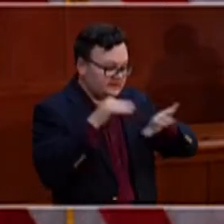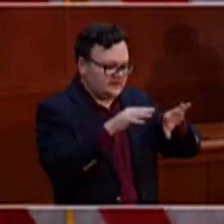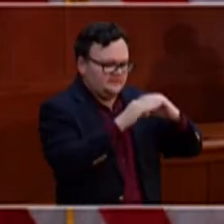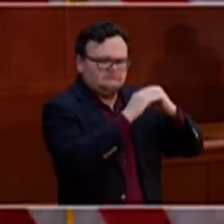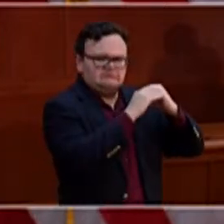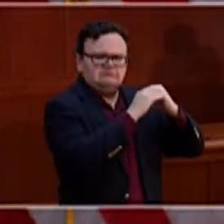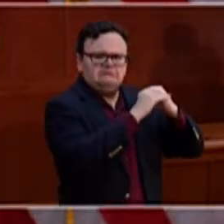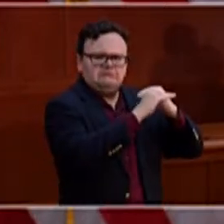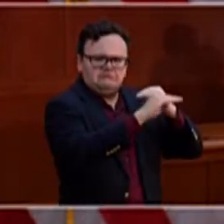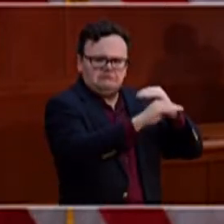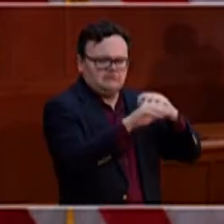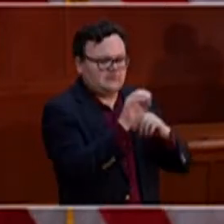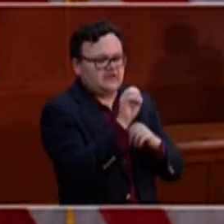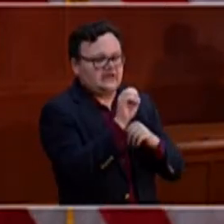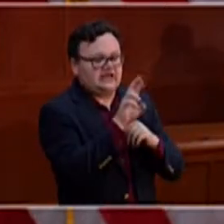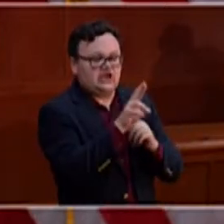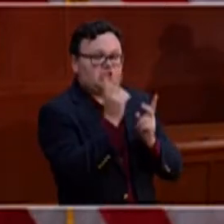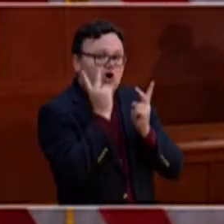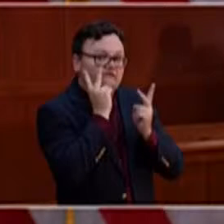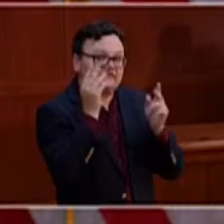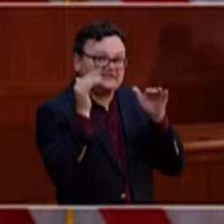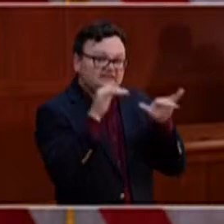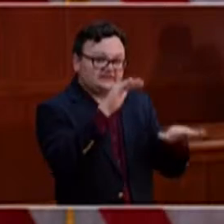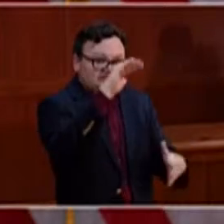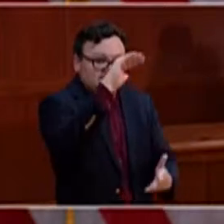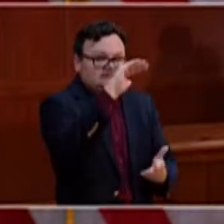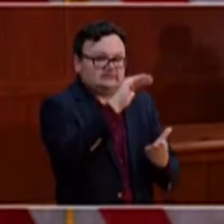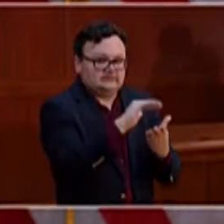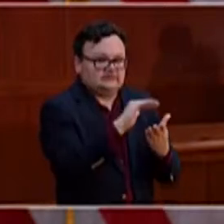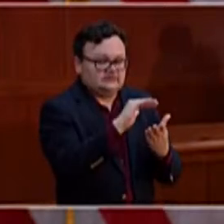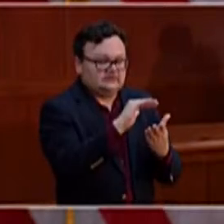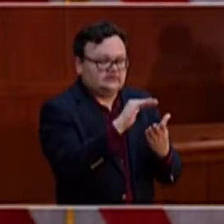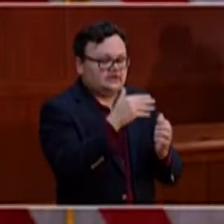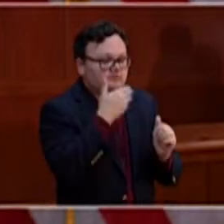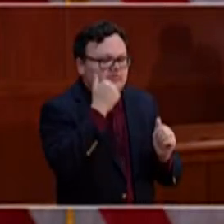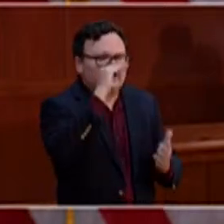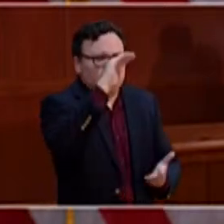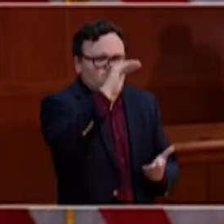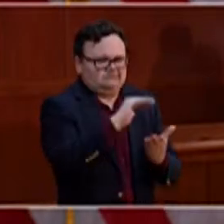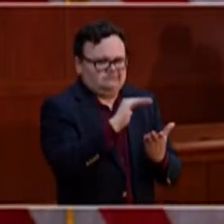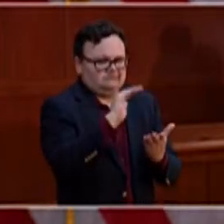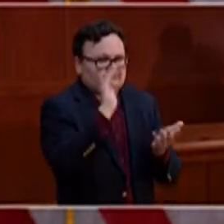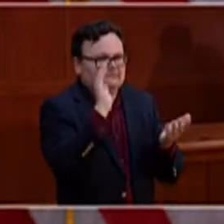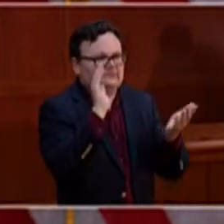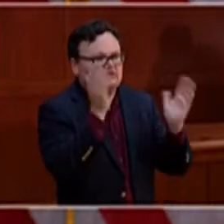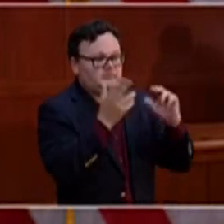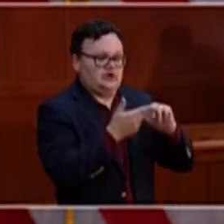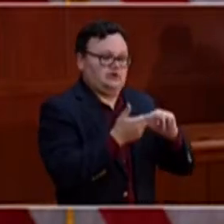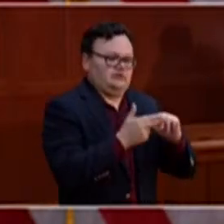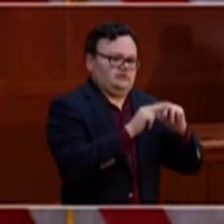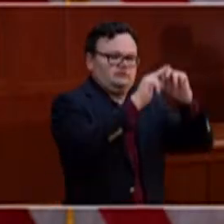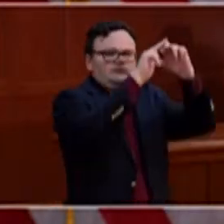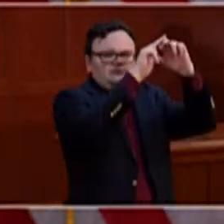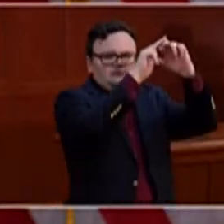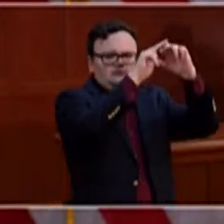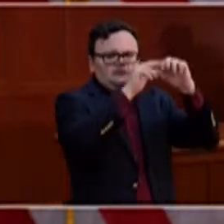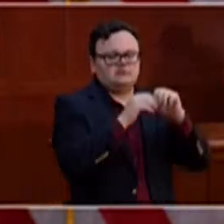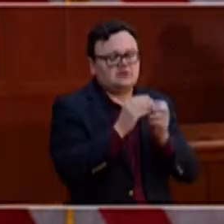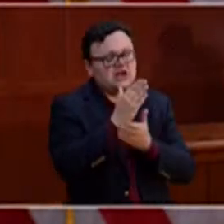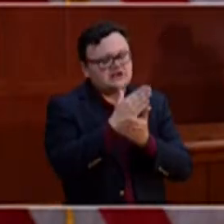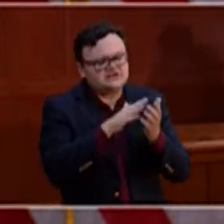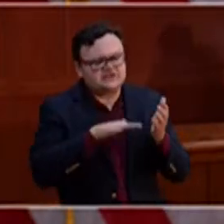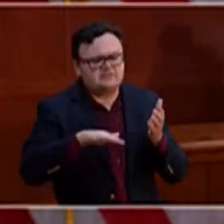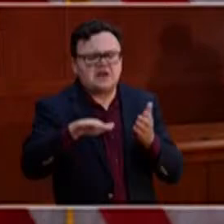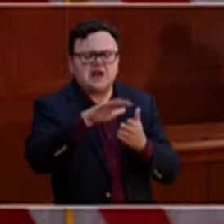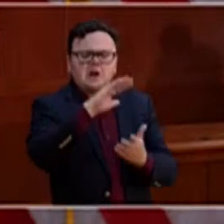have ED visits going down than to have them going up. It's much better to have the census plateaued, and there's some areas where it is declining for